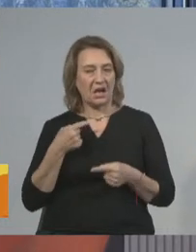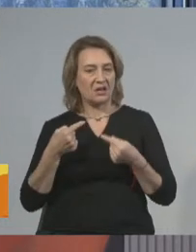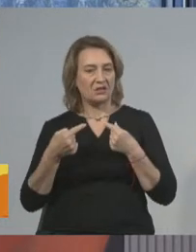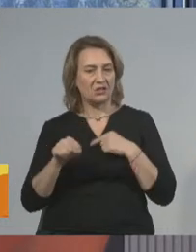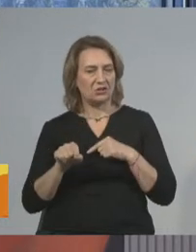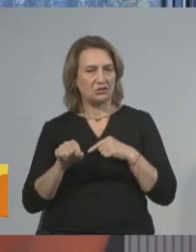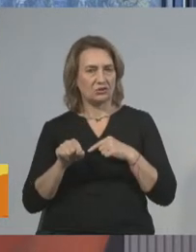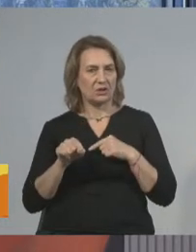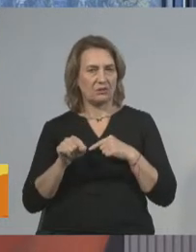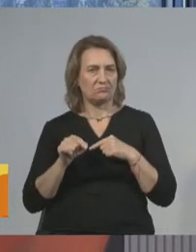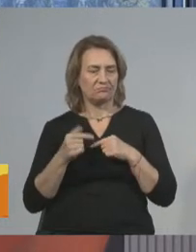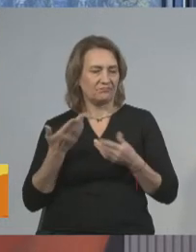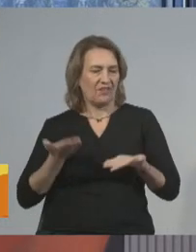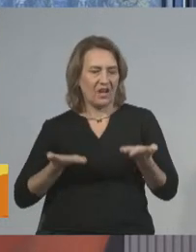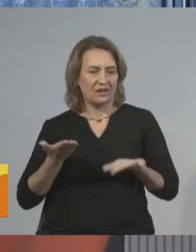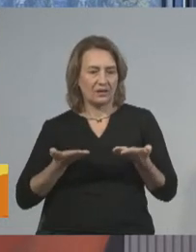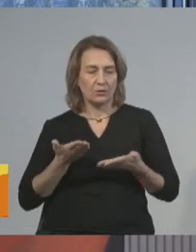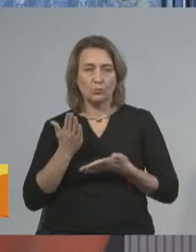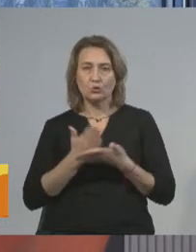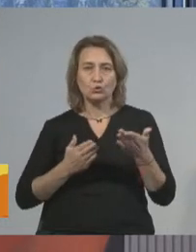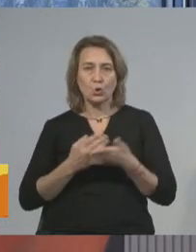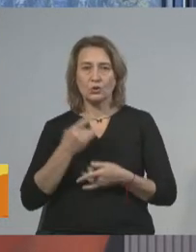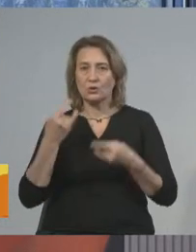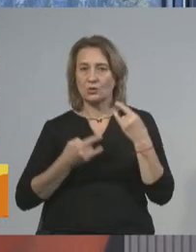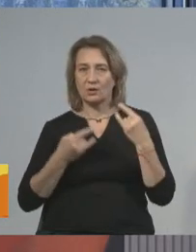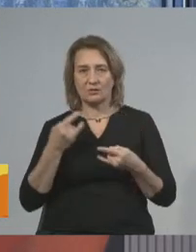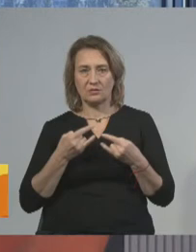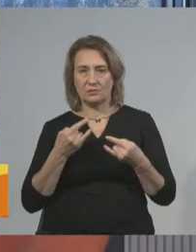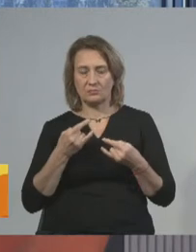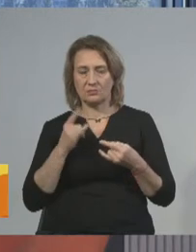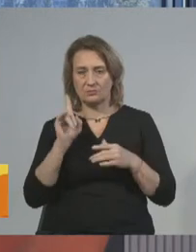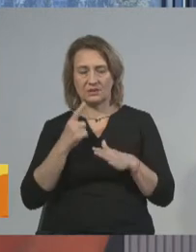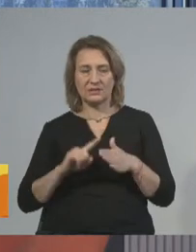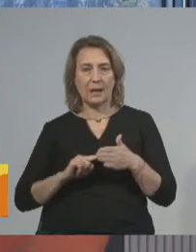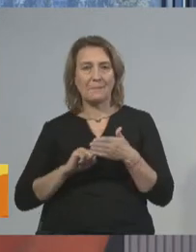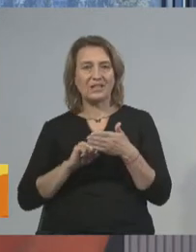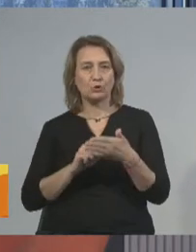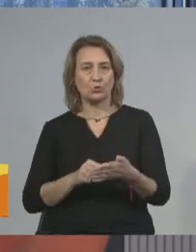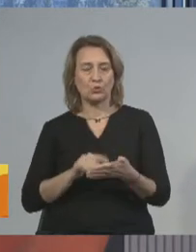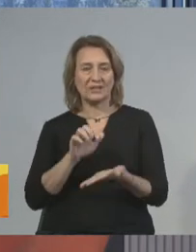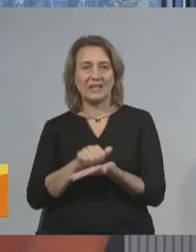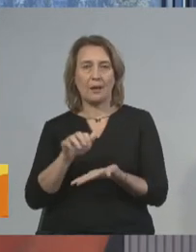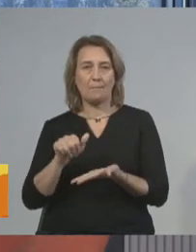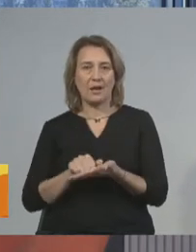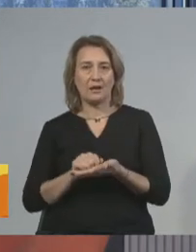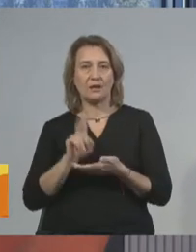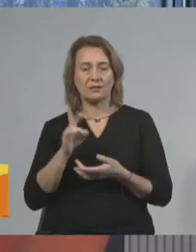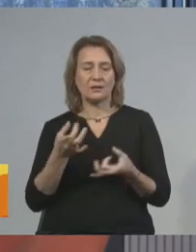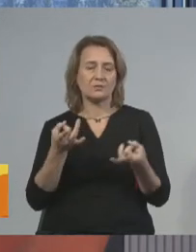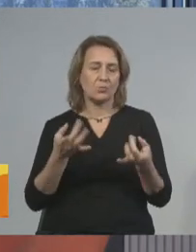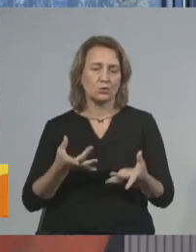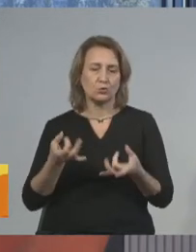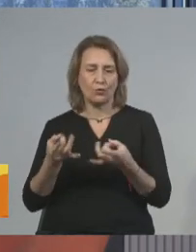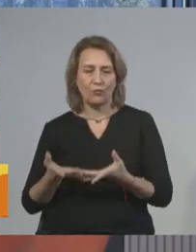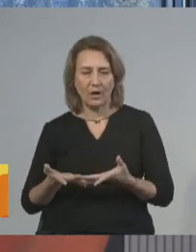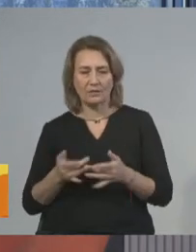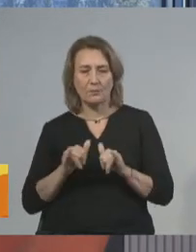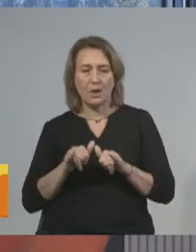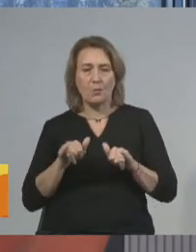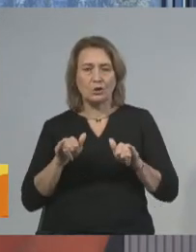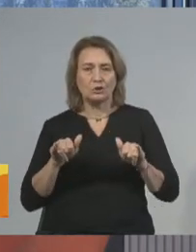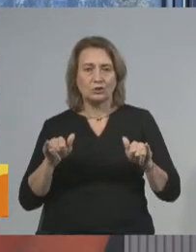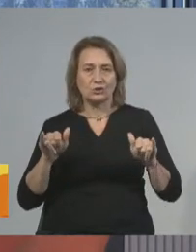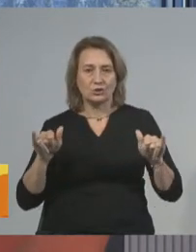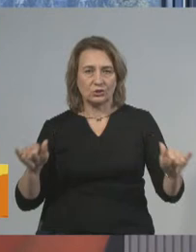also think that the public broadcaster is the way to go because i don't think that any other channel aims to